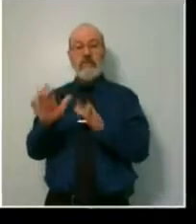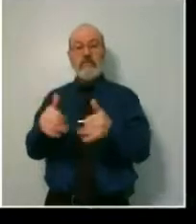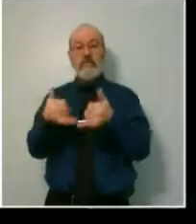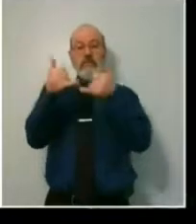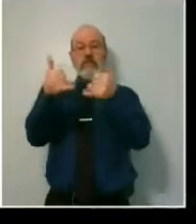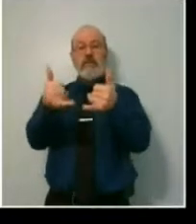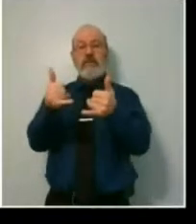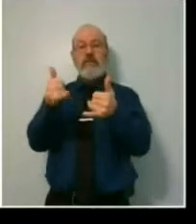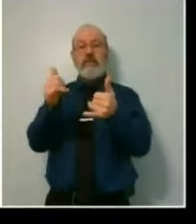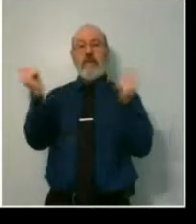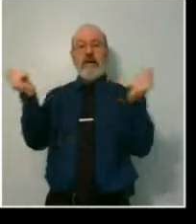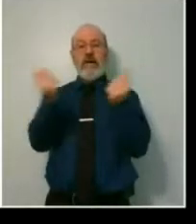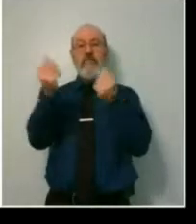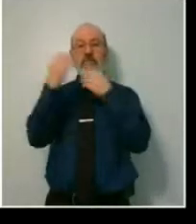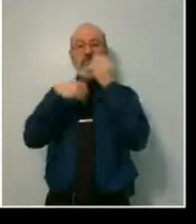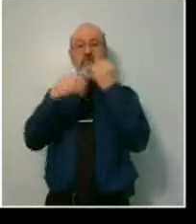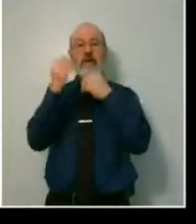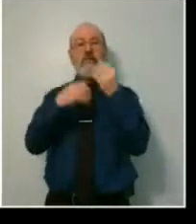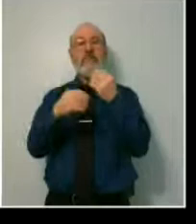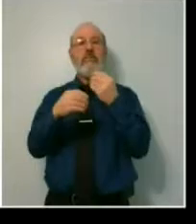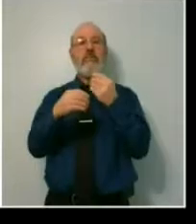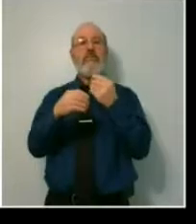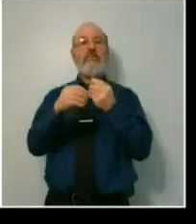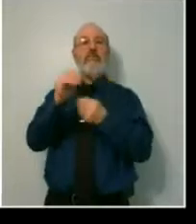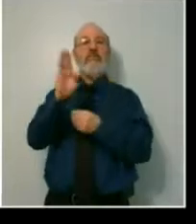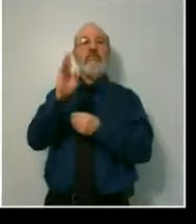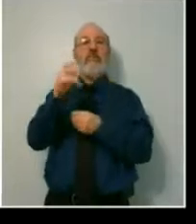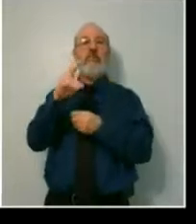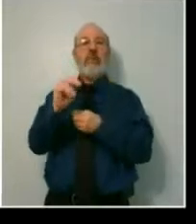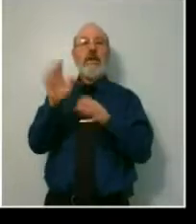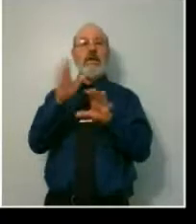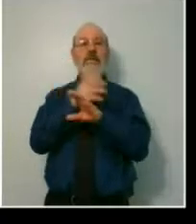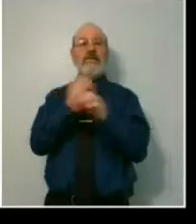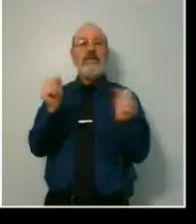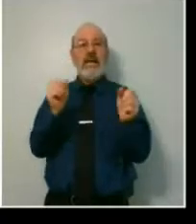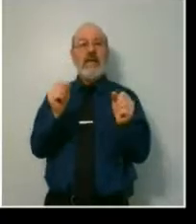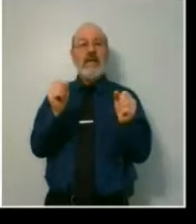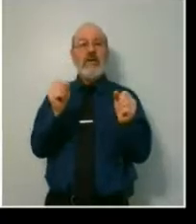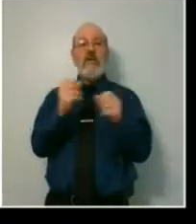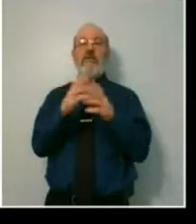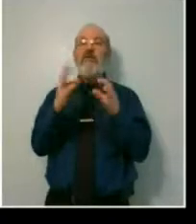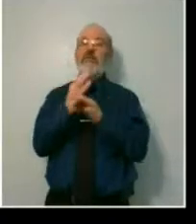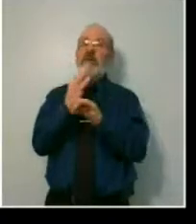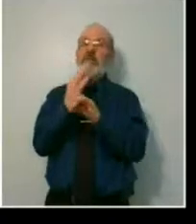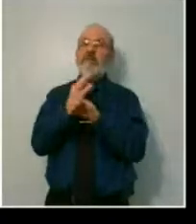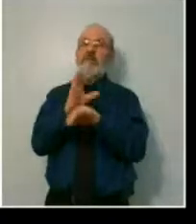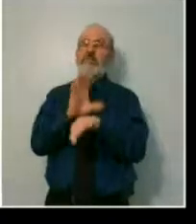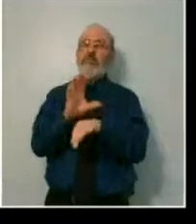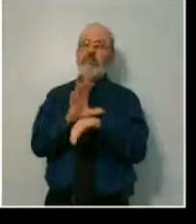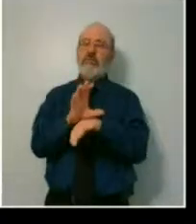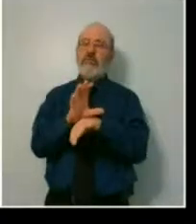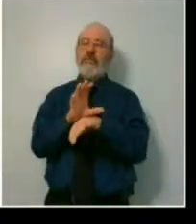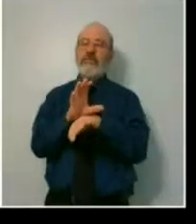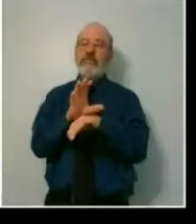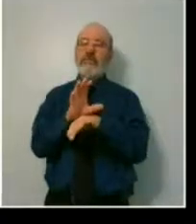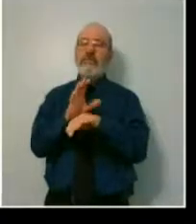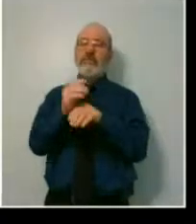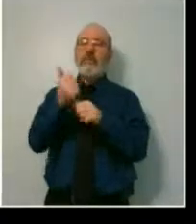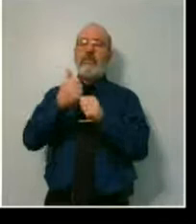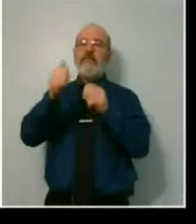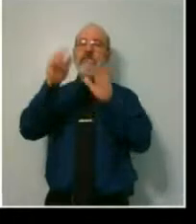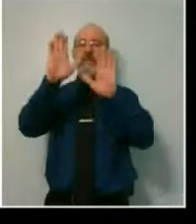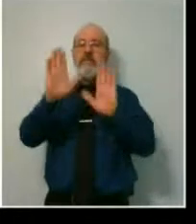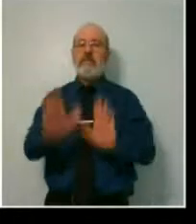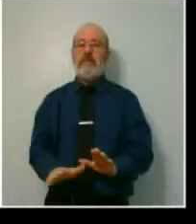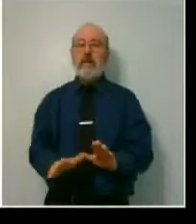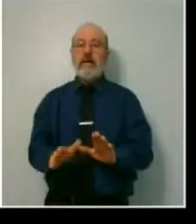anniversary banquet. Brian Garcia accepted the Lord and has been very faithful to church. Each Sunday morning, after mounting